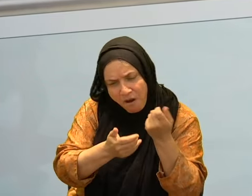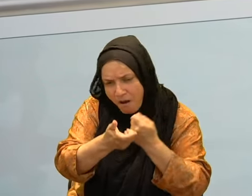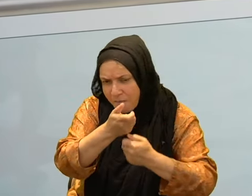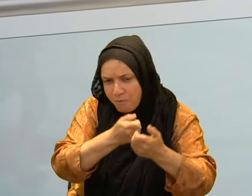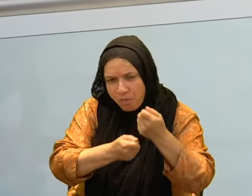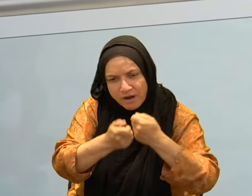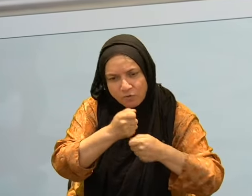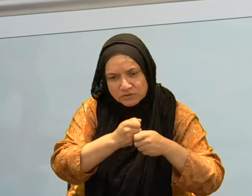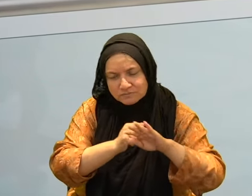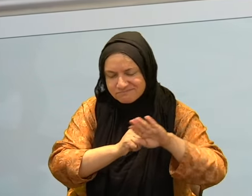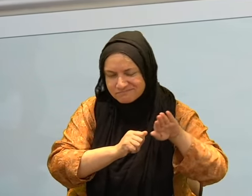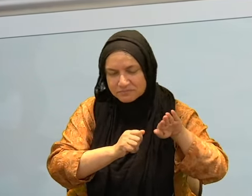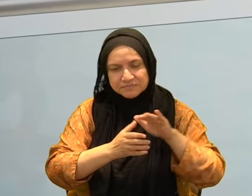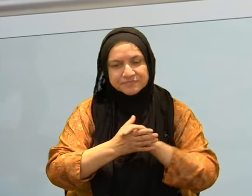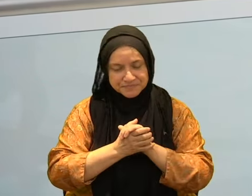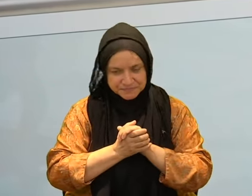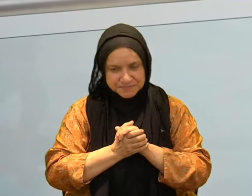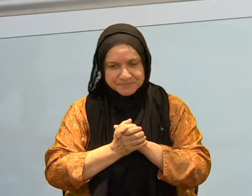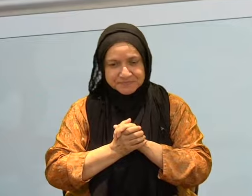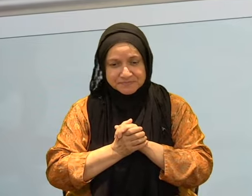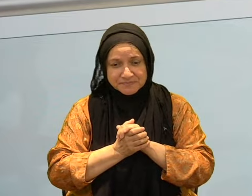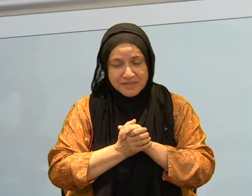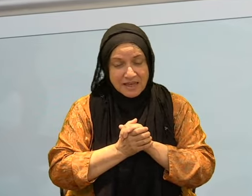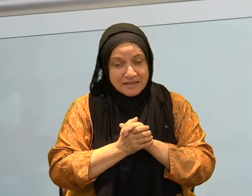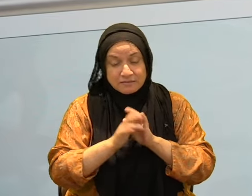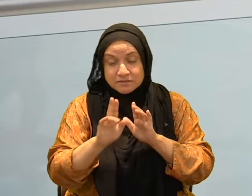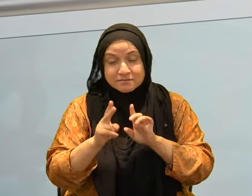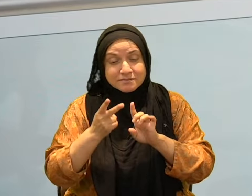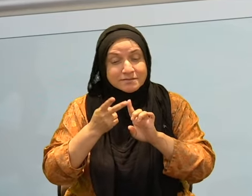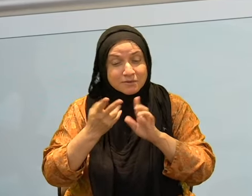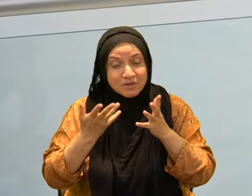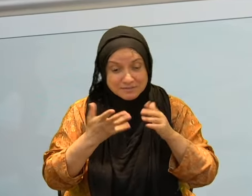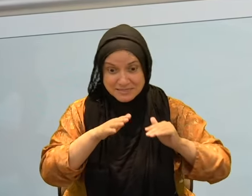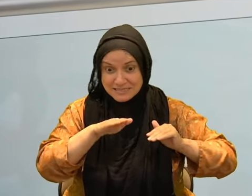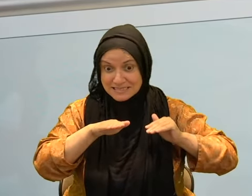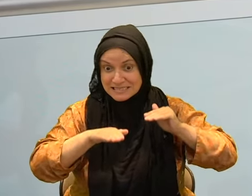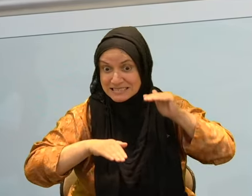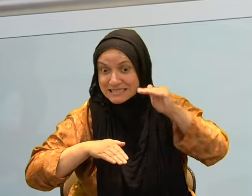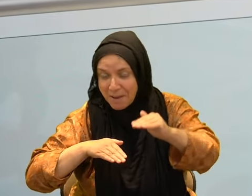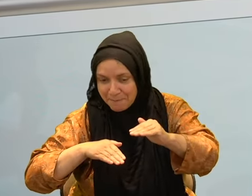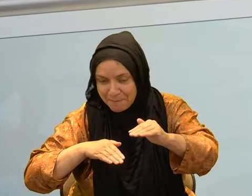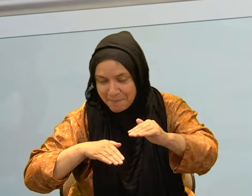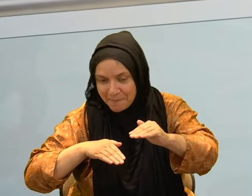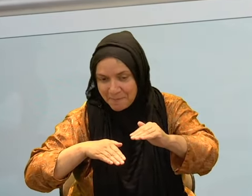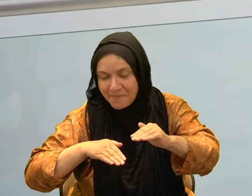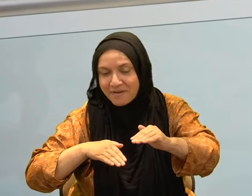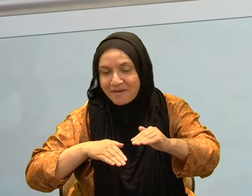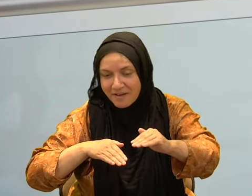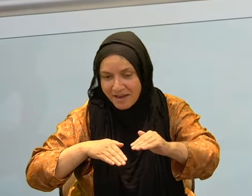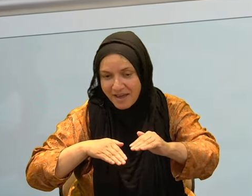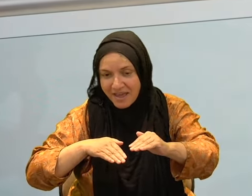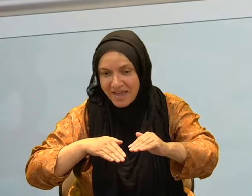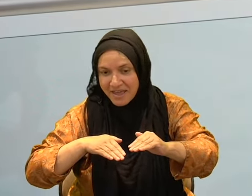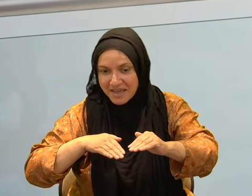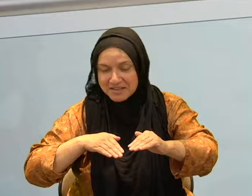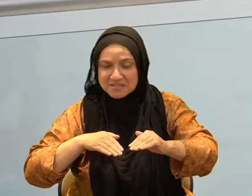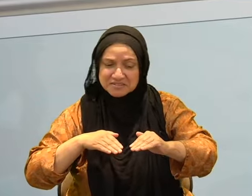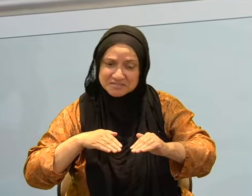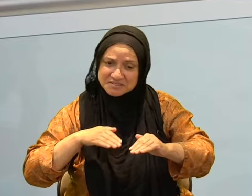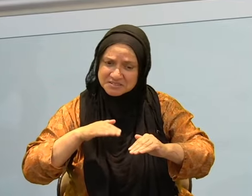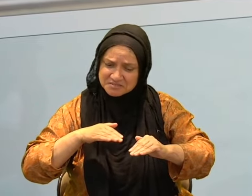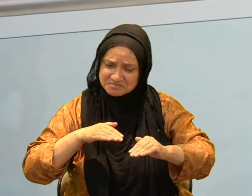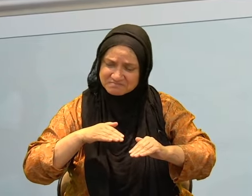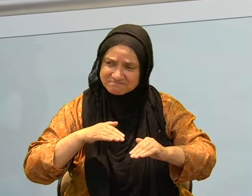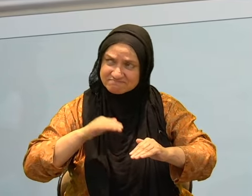what? Is excusing yourself due to your circumstances. Blaming other people or other things for